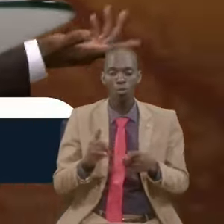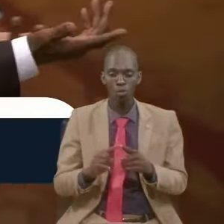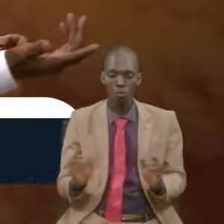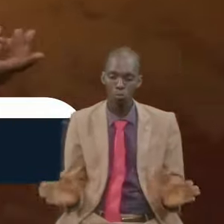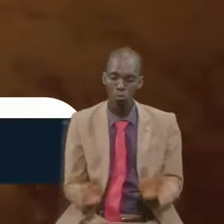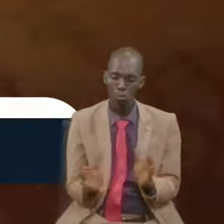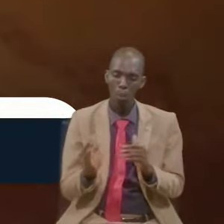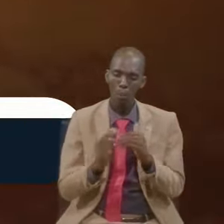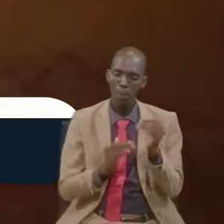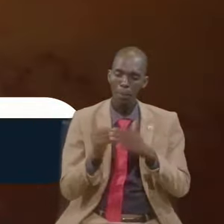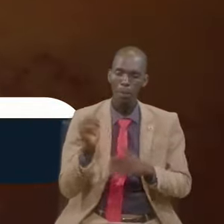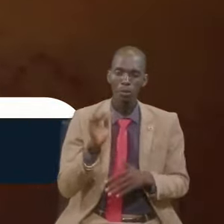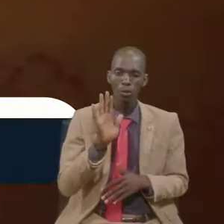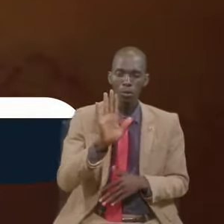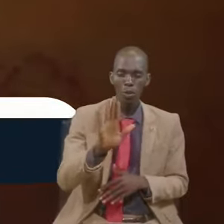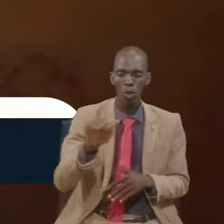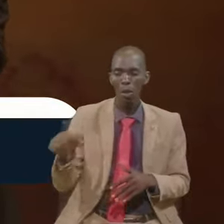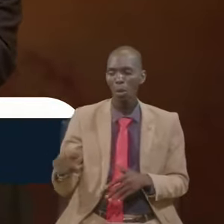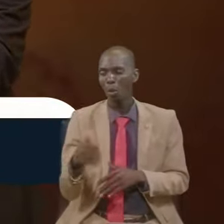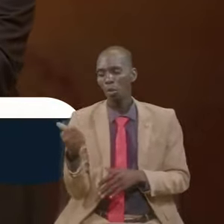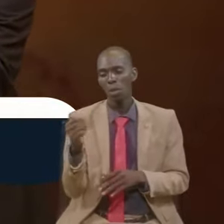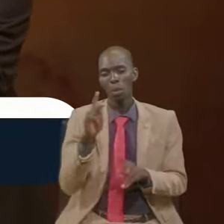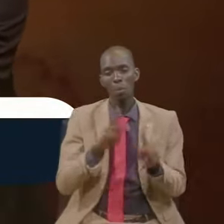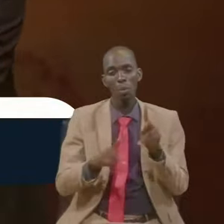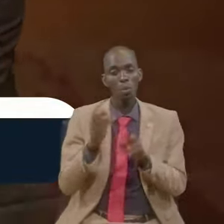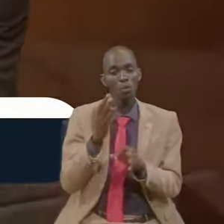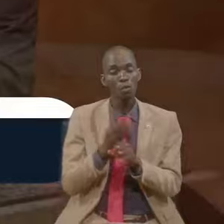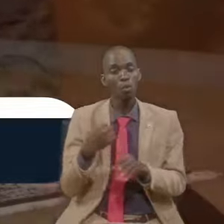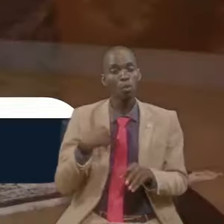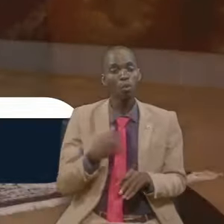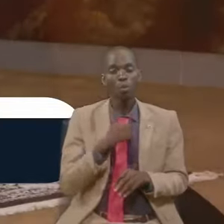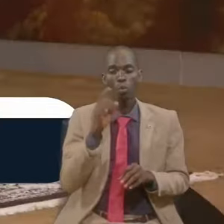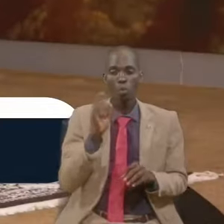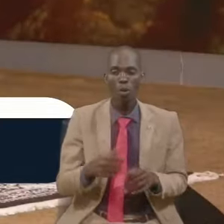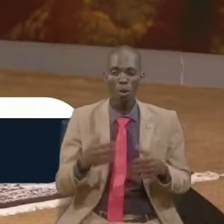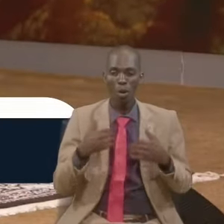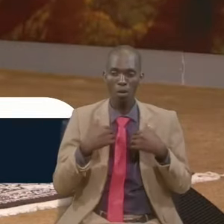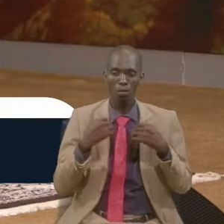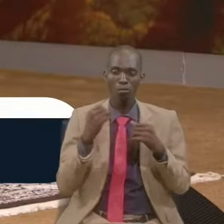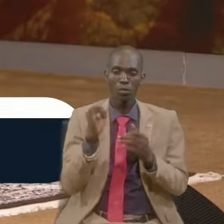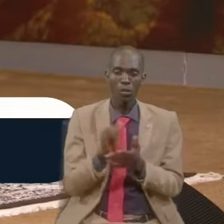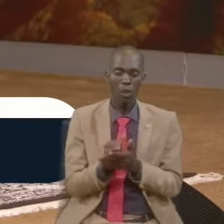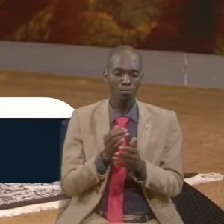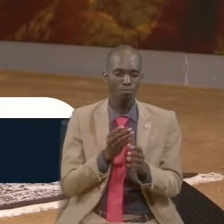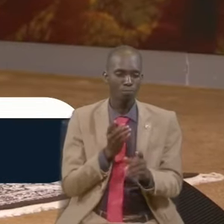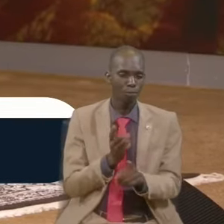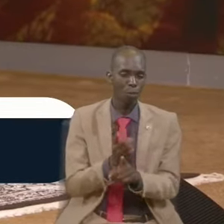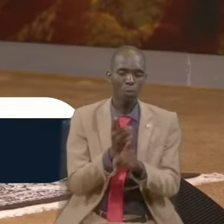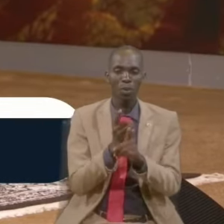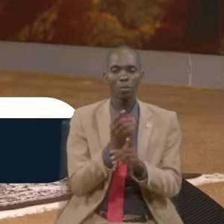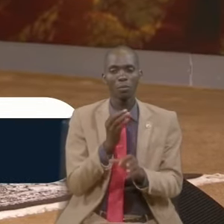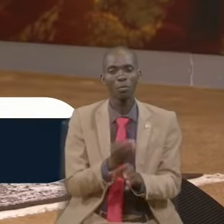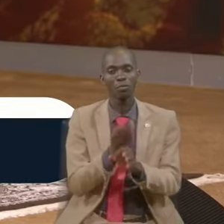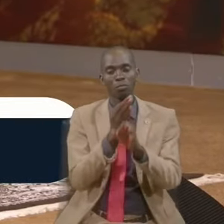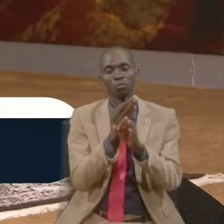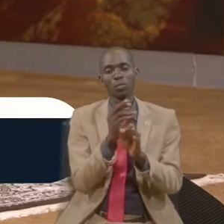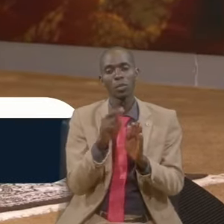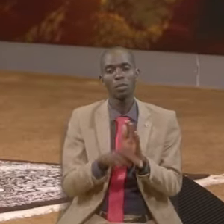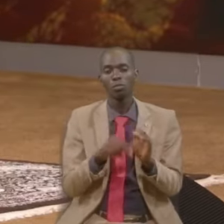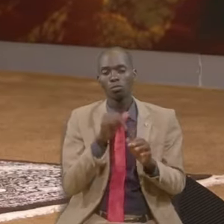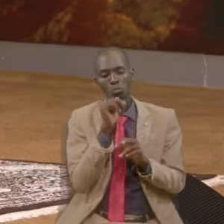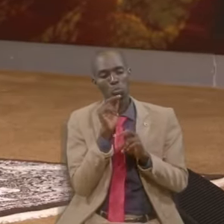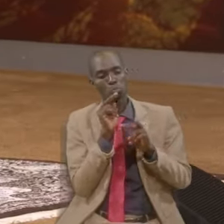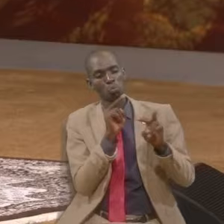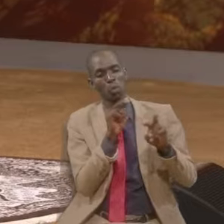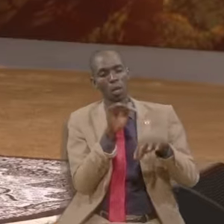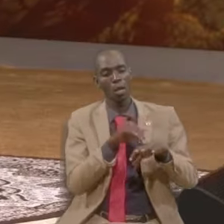even to build your own faith, we need to have forthright faithfulness. You're not looking at the faces of people.